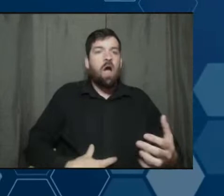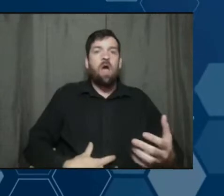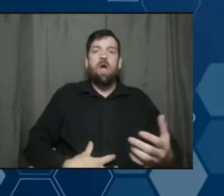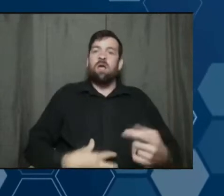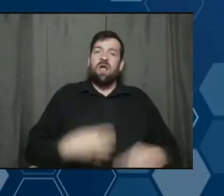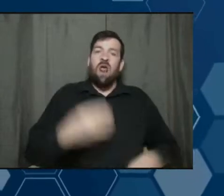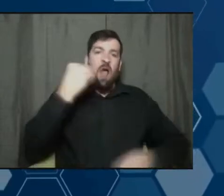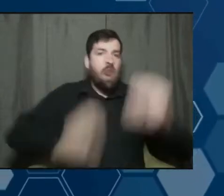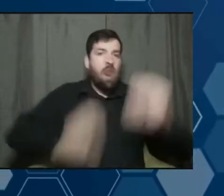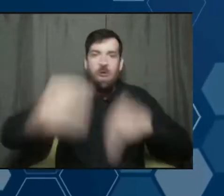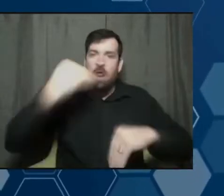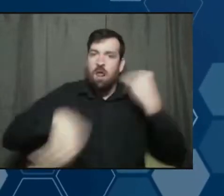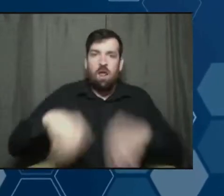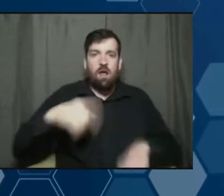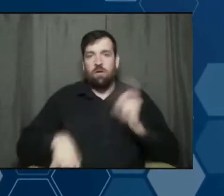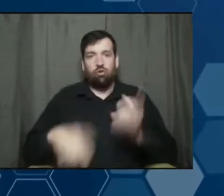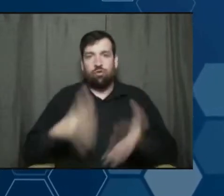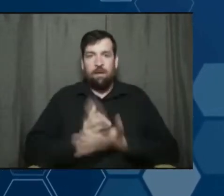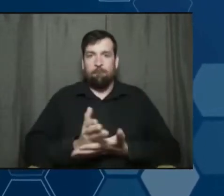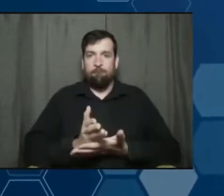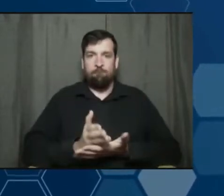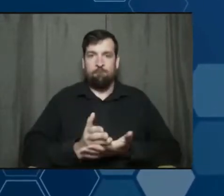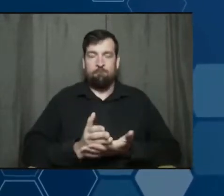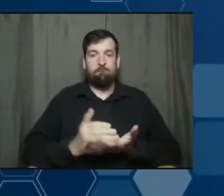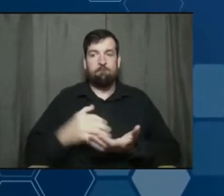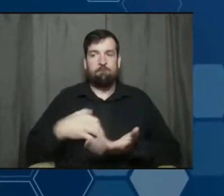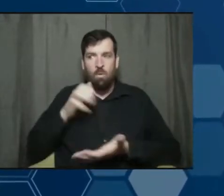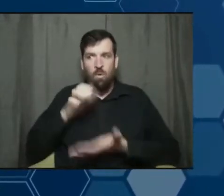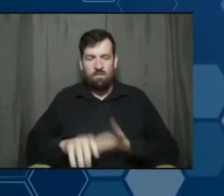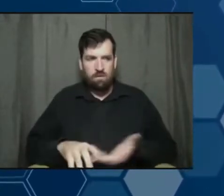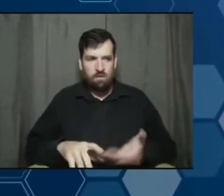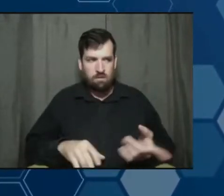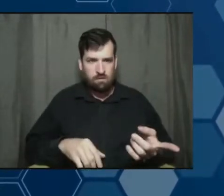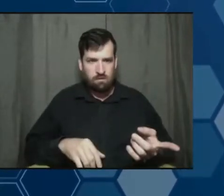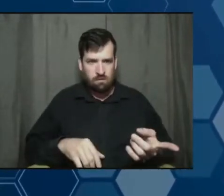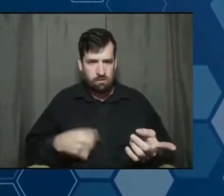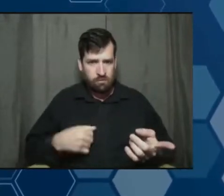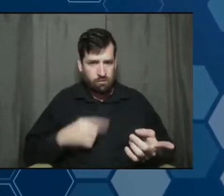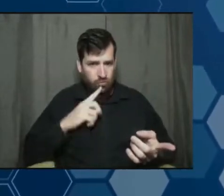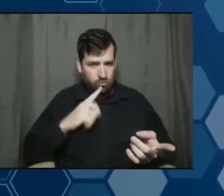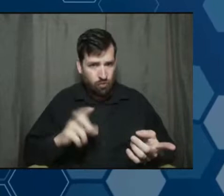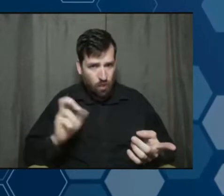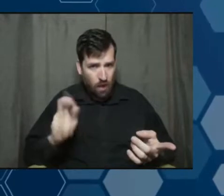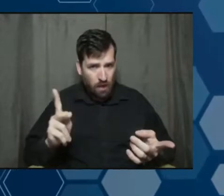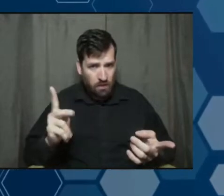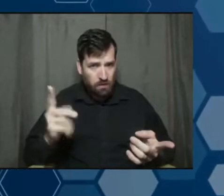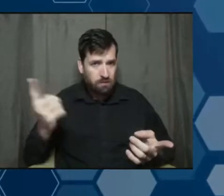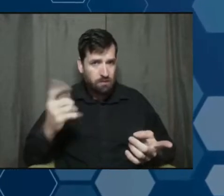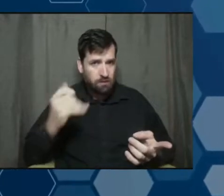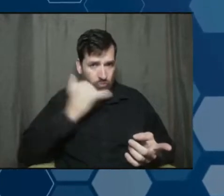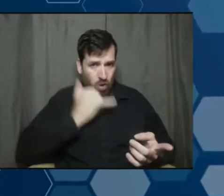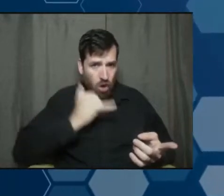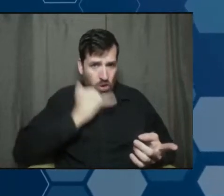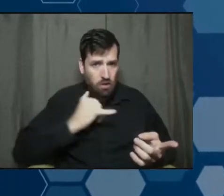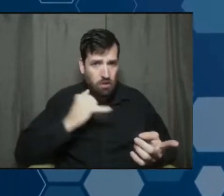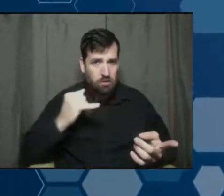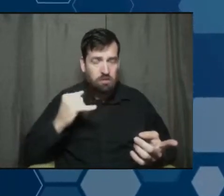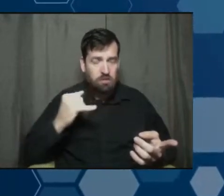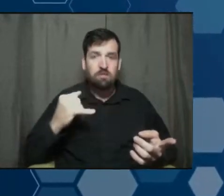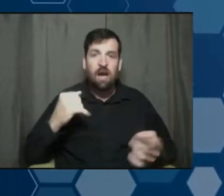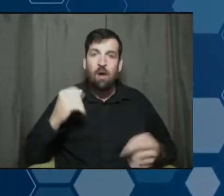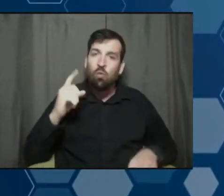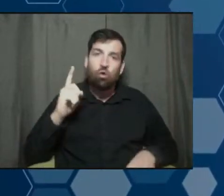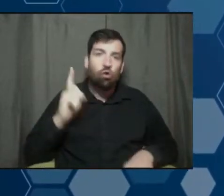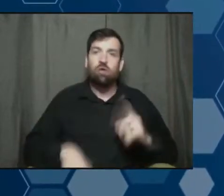eating. And, my wife was like, God, are you sure you're okay? Like, is something wrong? Because I just wouldn't stop